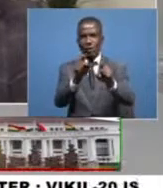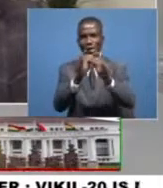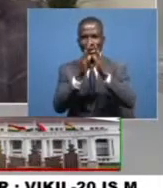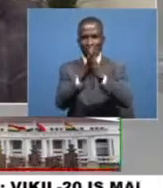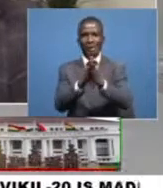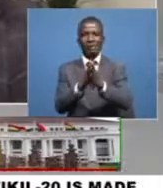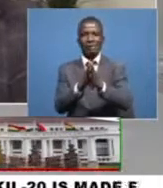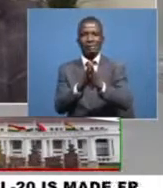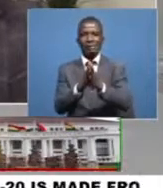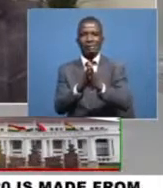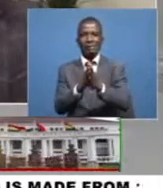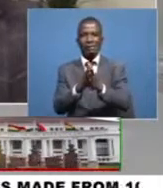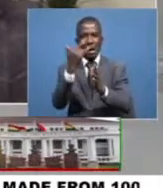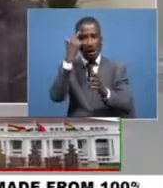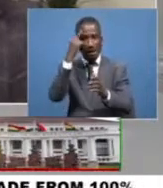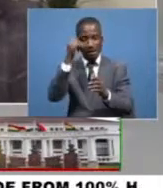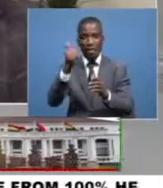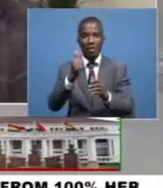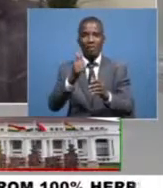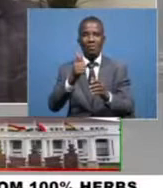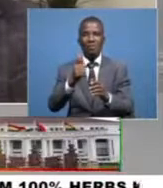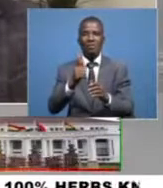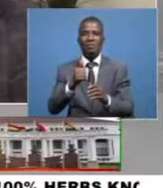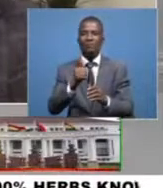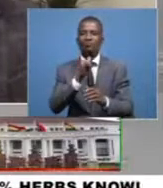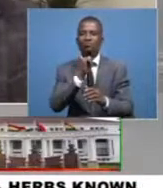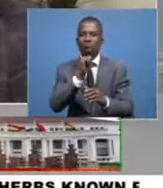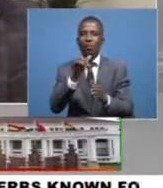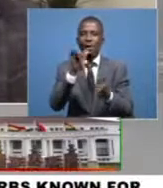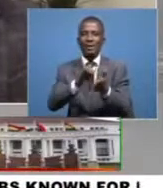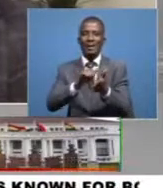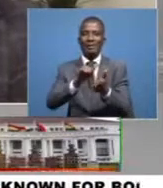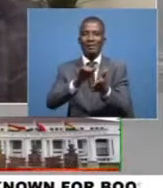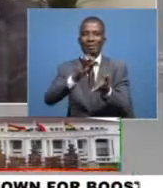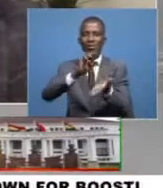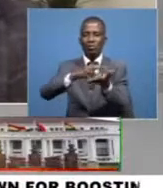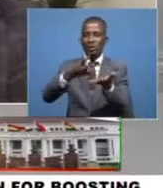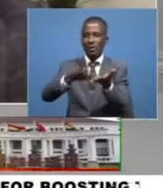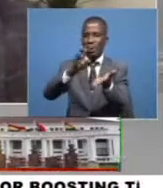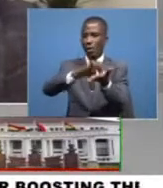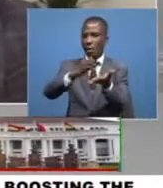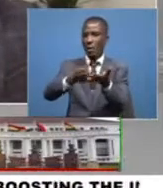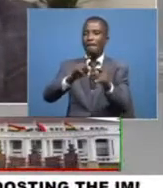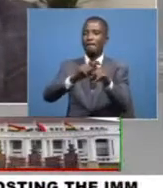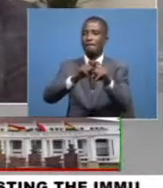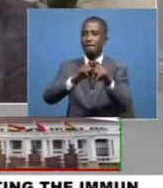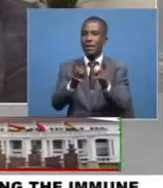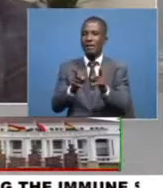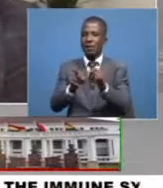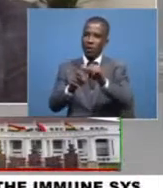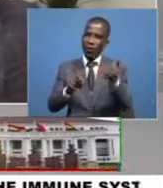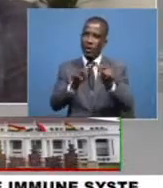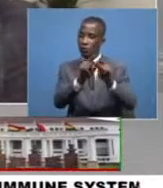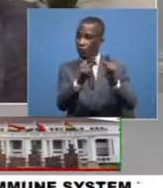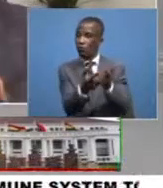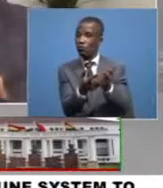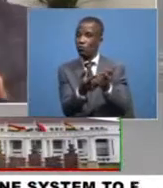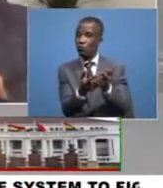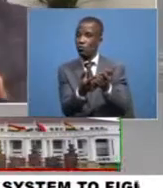hearsay evidence because it is not the testimony of that other party's witness, but the other party's witness is